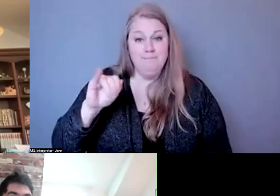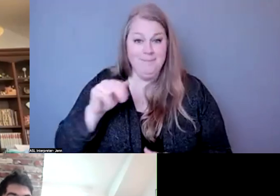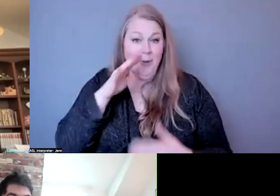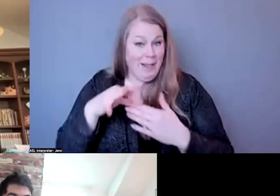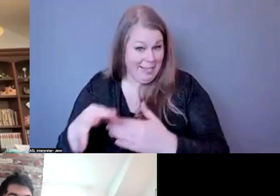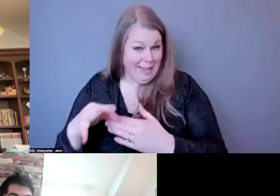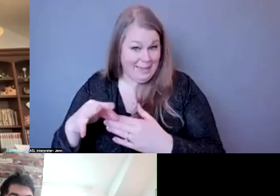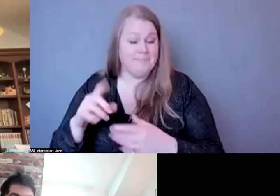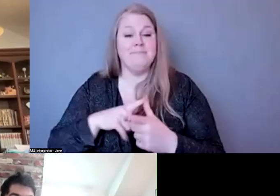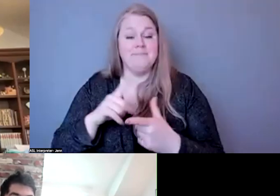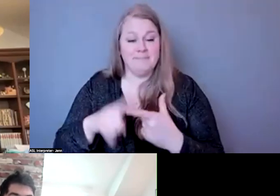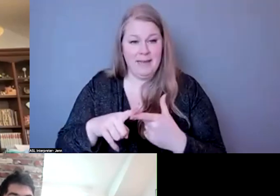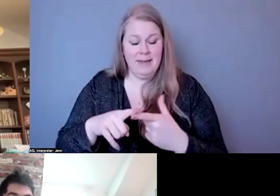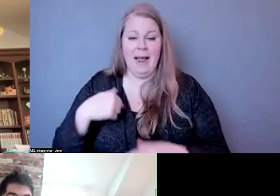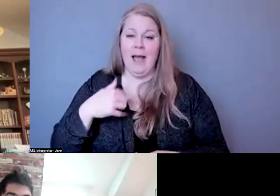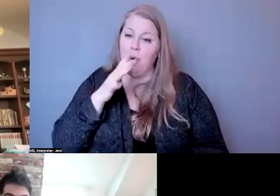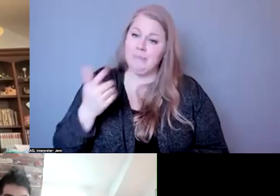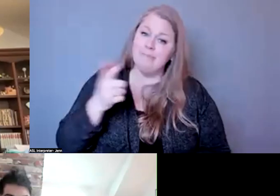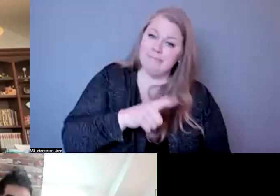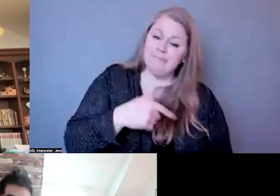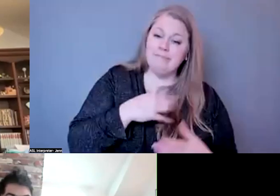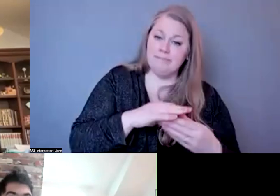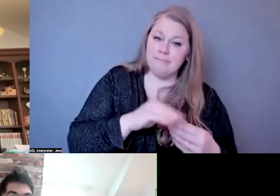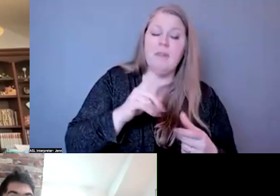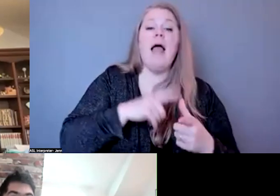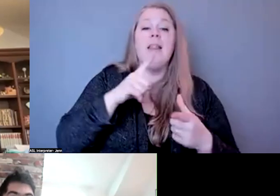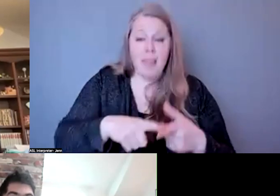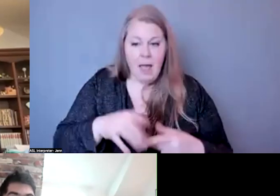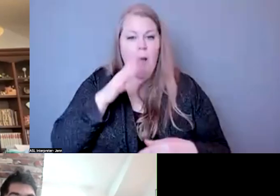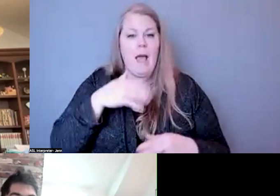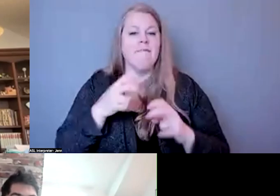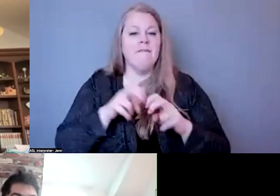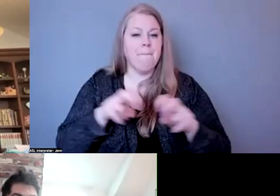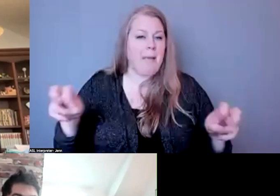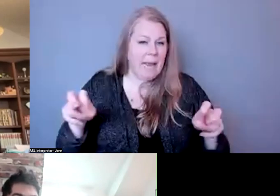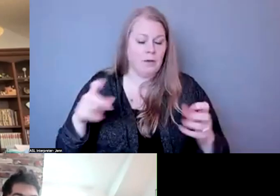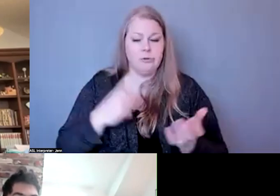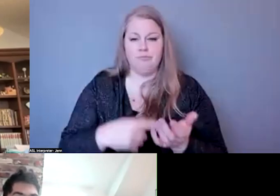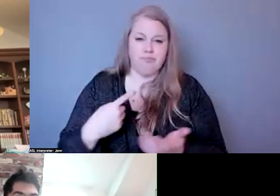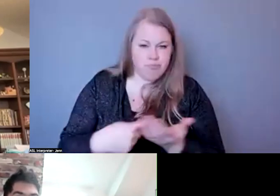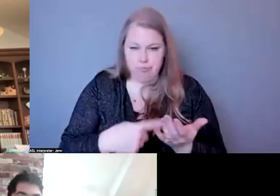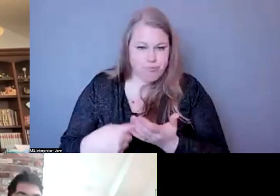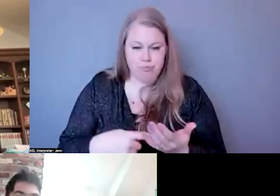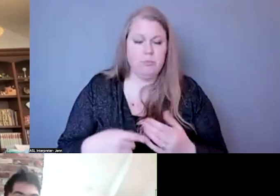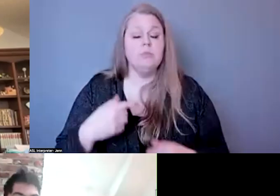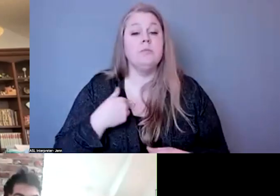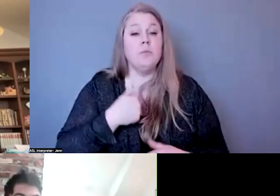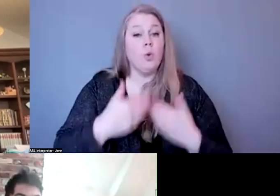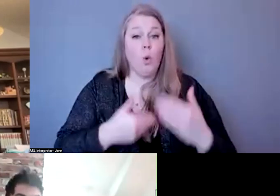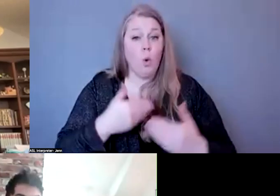then I will follow, and then we'll have a panel to talk about it. As we're going along, if you